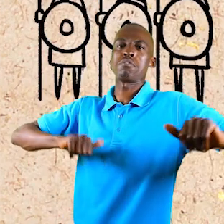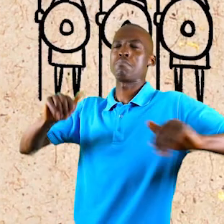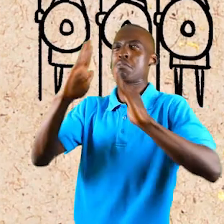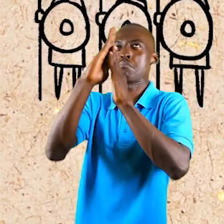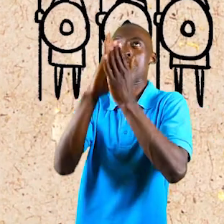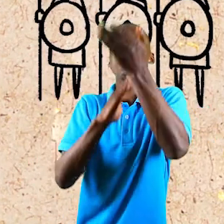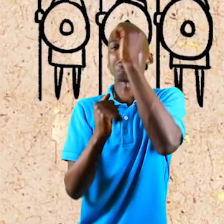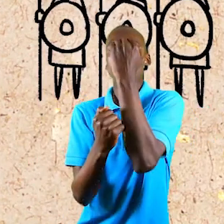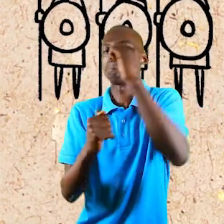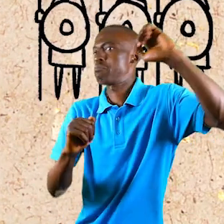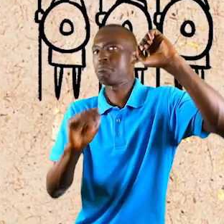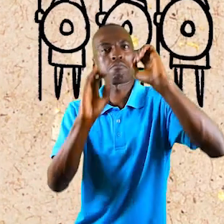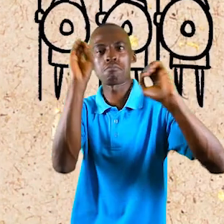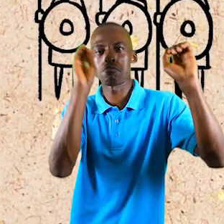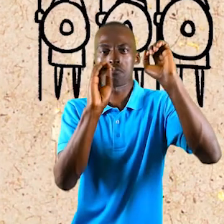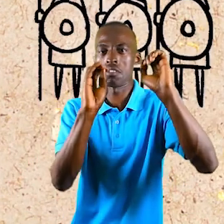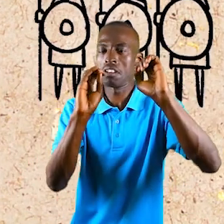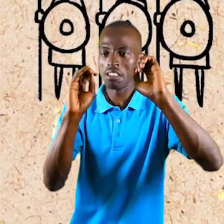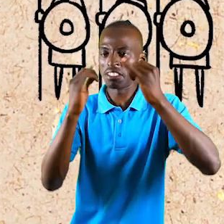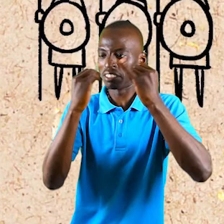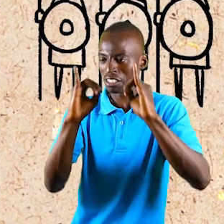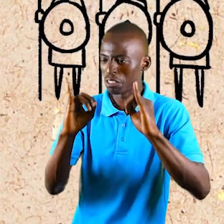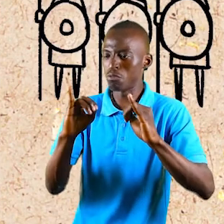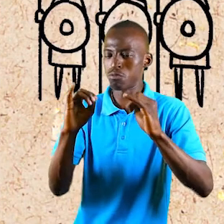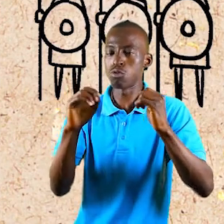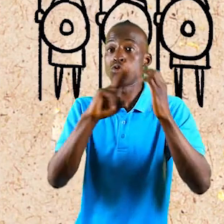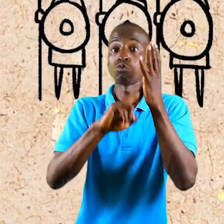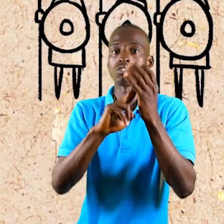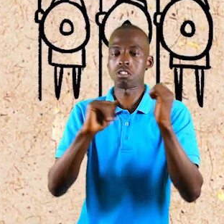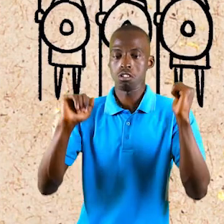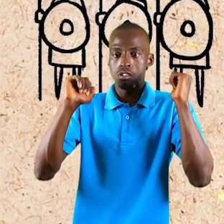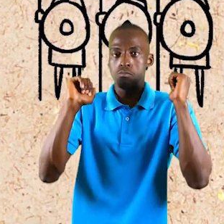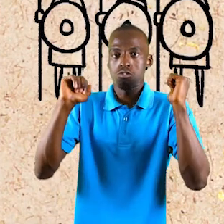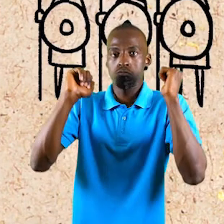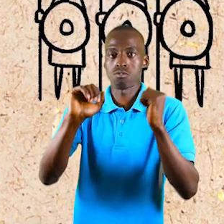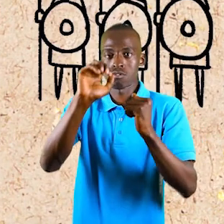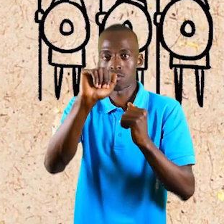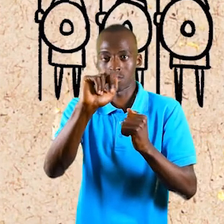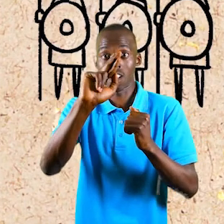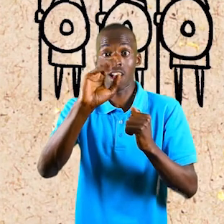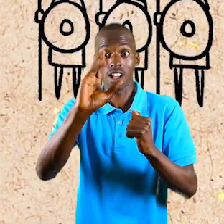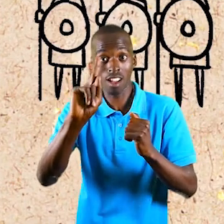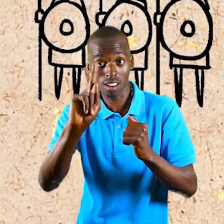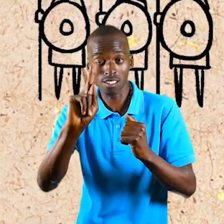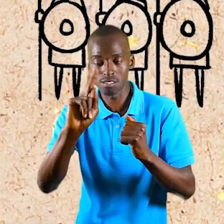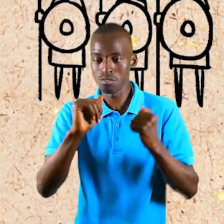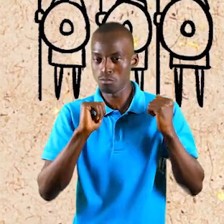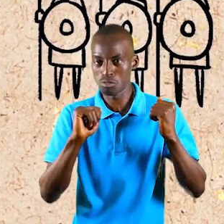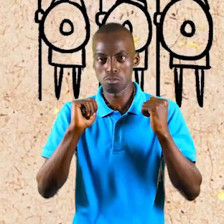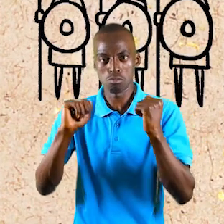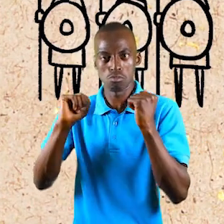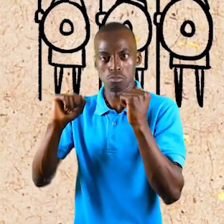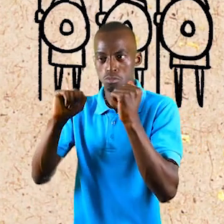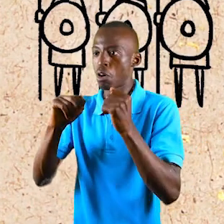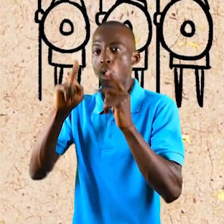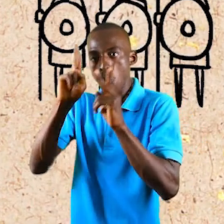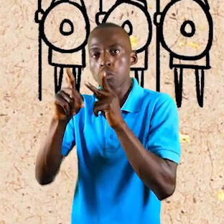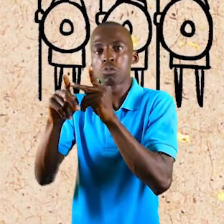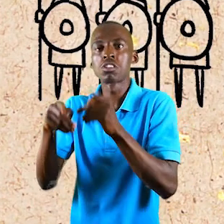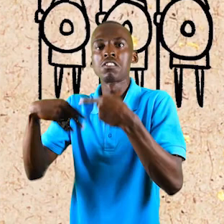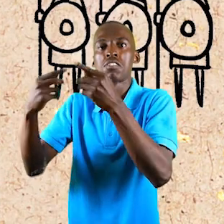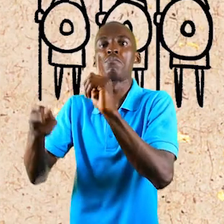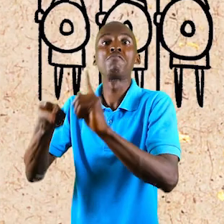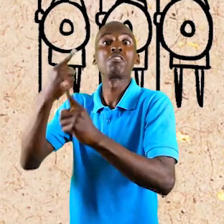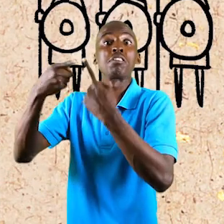asking God for help, they trot out the Ark of the Covenant as this kind of magic trophy that will automatically grant them victory in